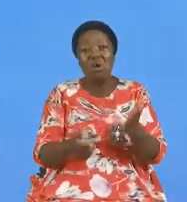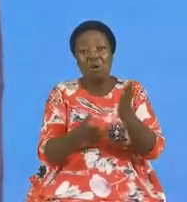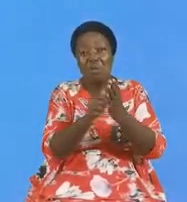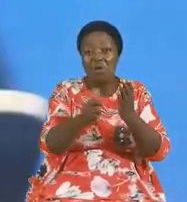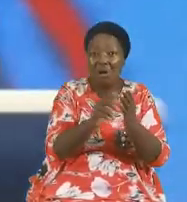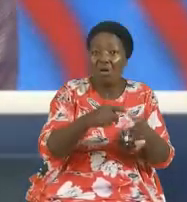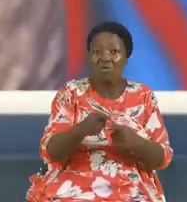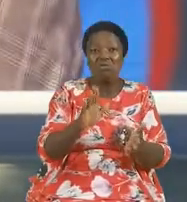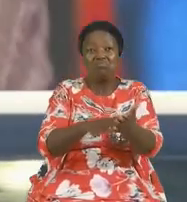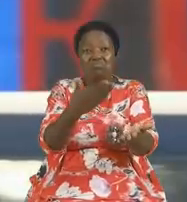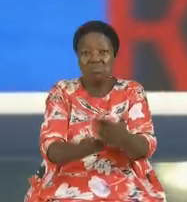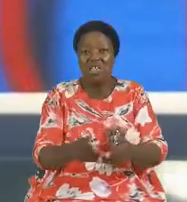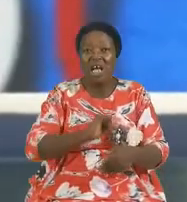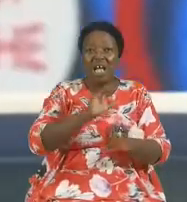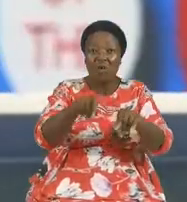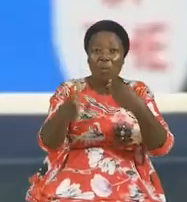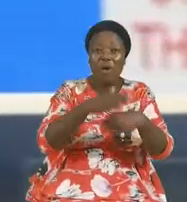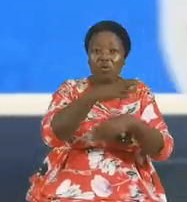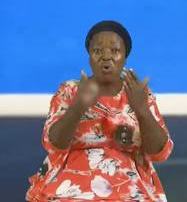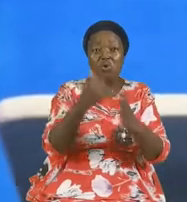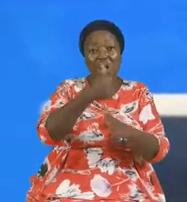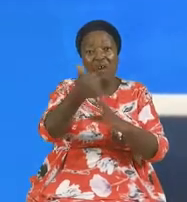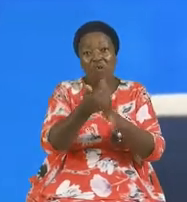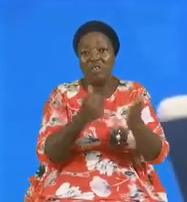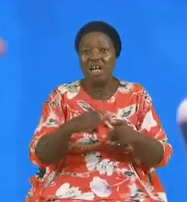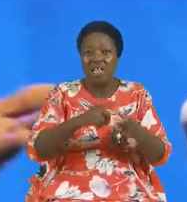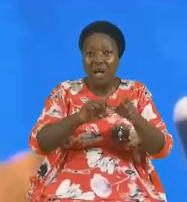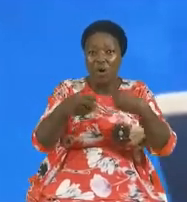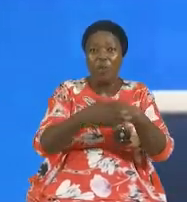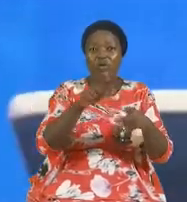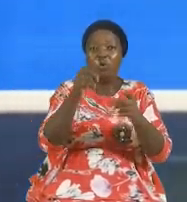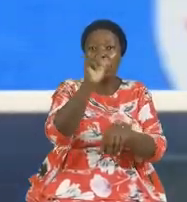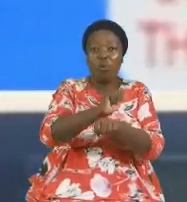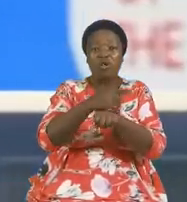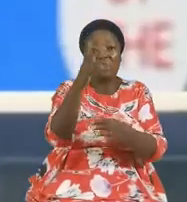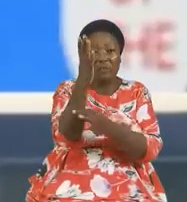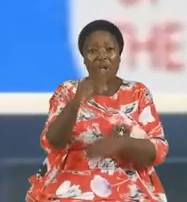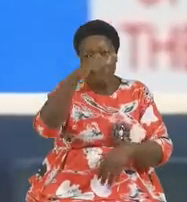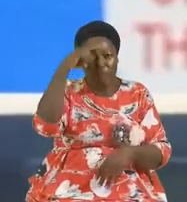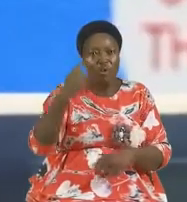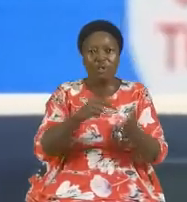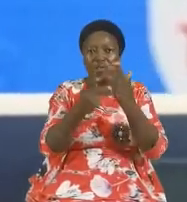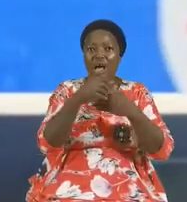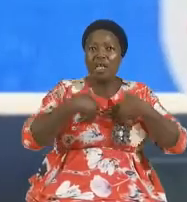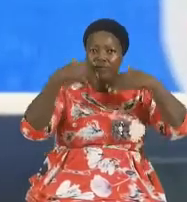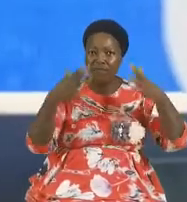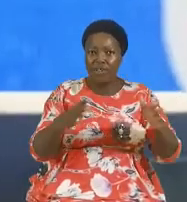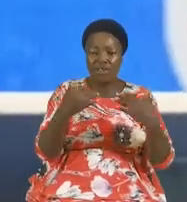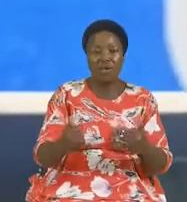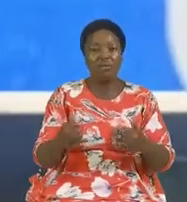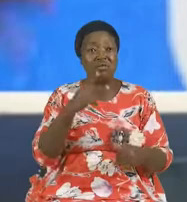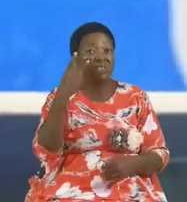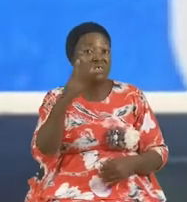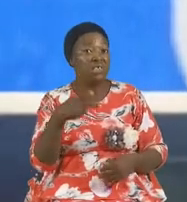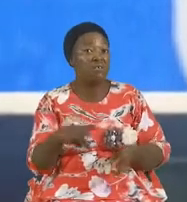to womanizing. I can go back to fornication. I can go back to adultery. I can go back to the works of